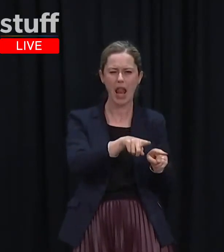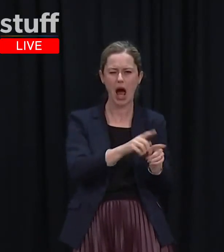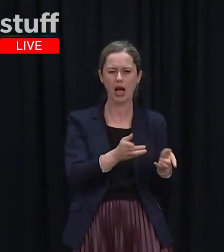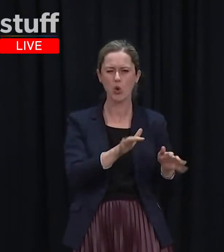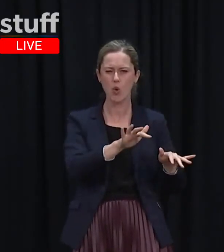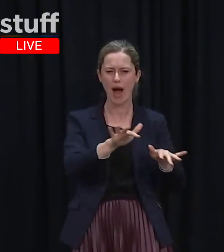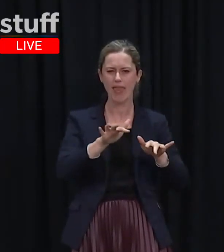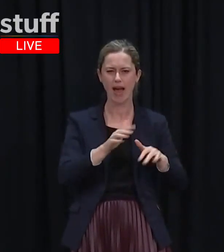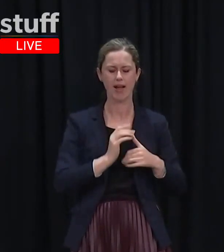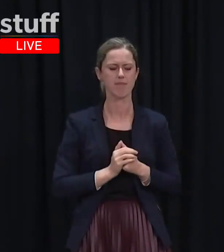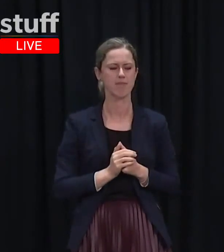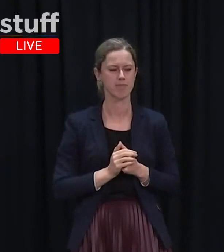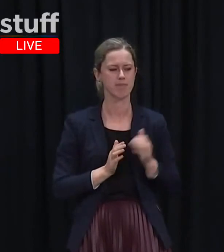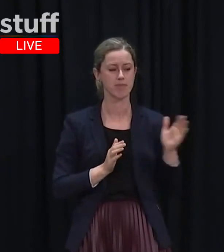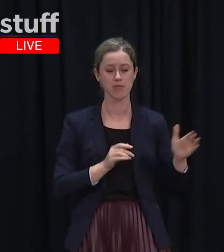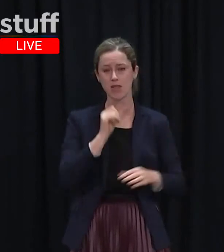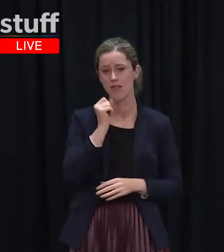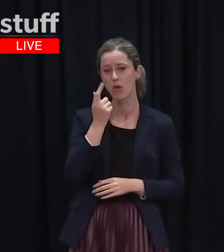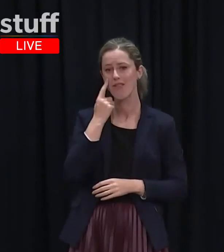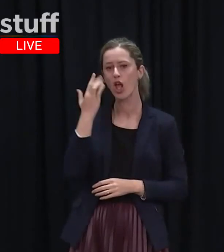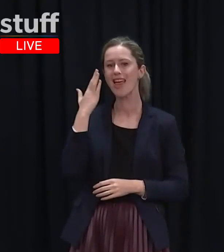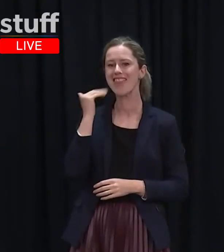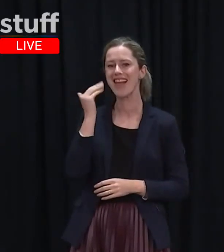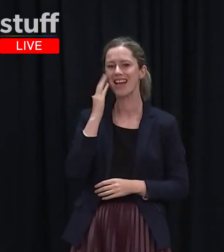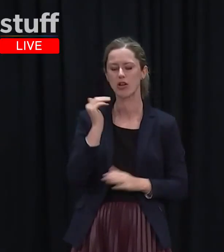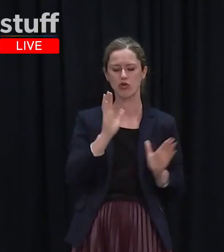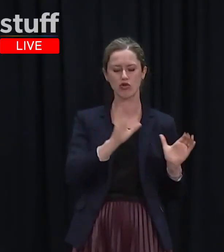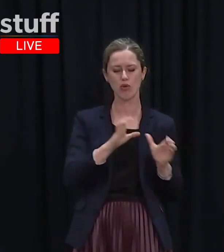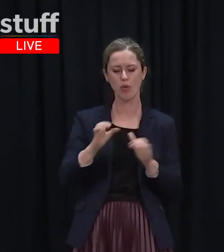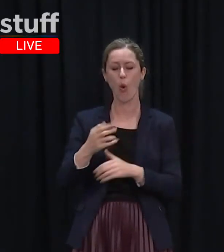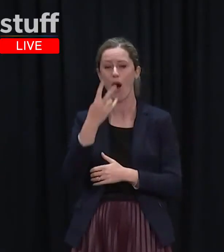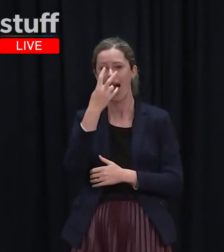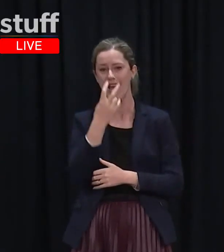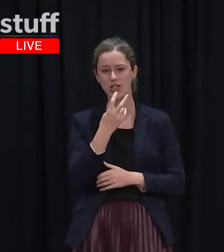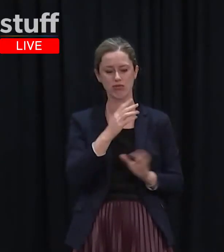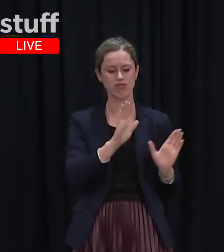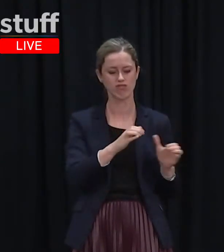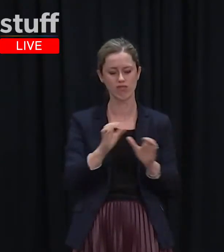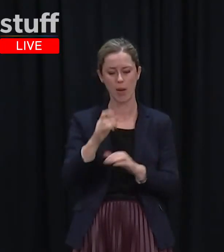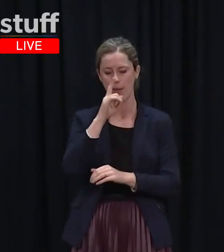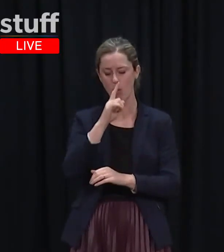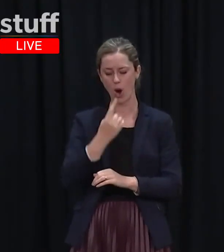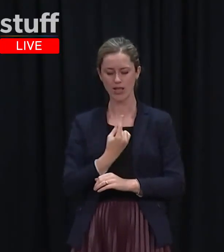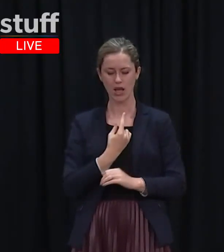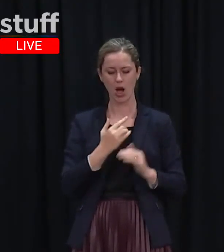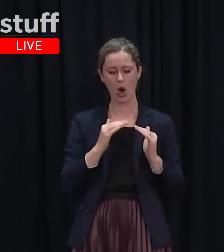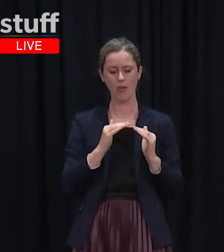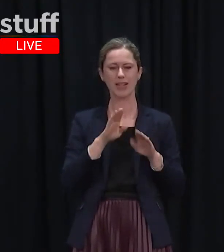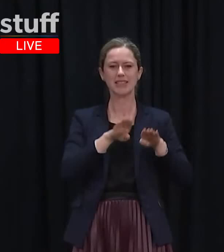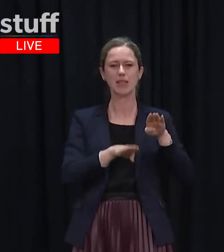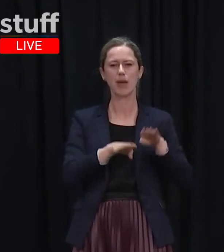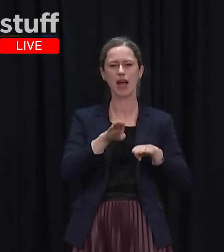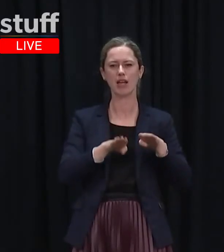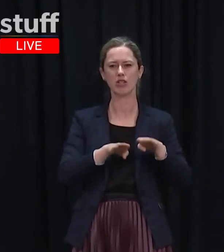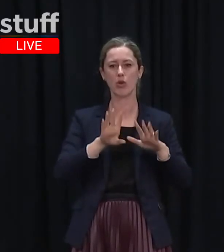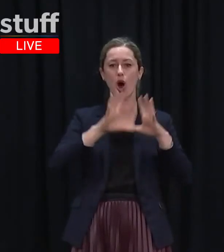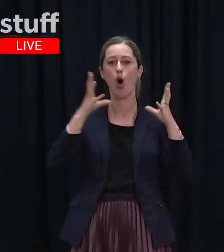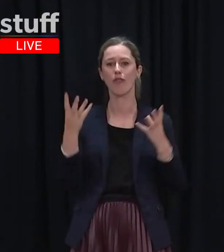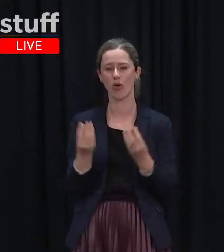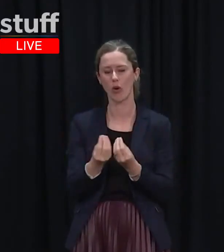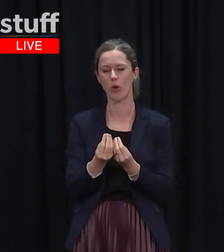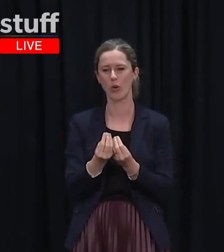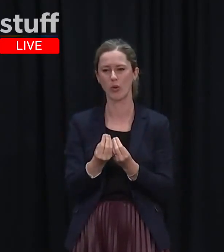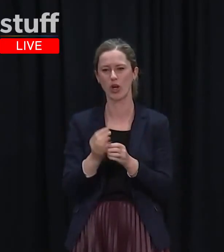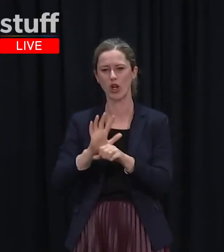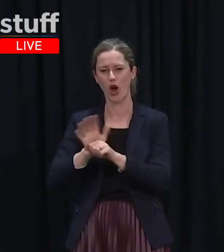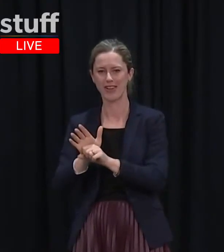It's interestingly, if you look at the ethnic breakdown and the age breakdown of the people self-isolating, it's very similar to the overall number of